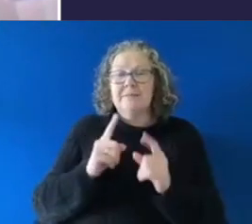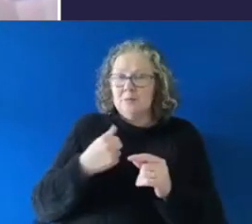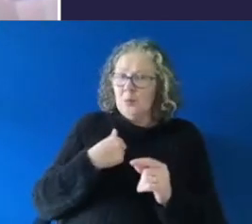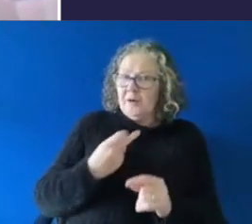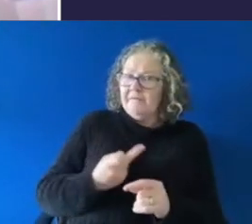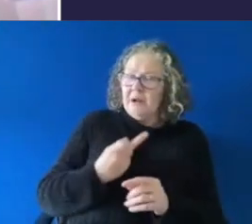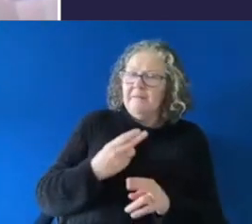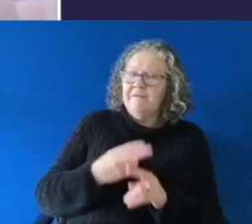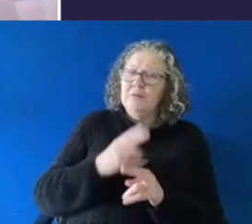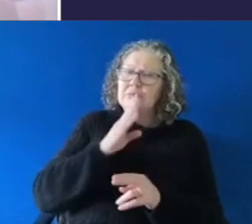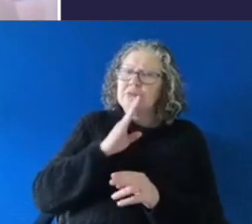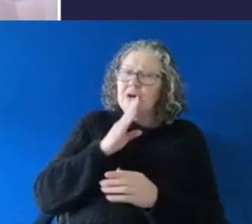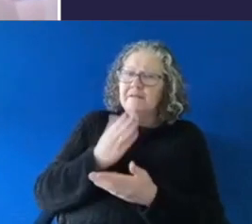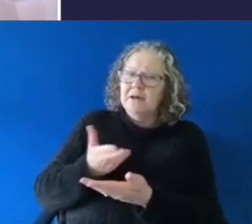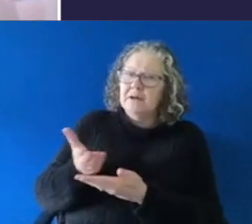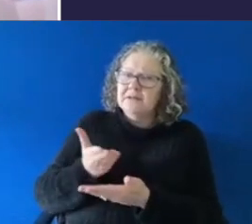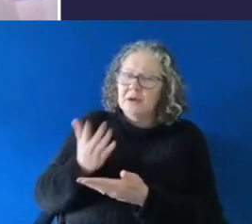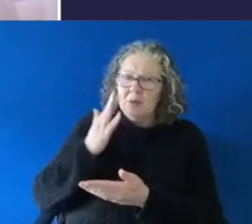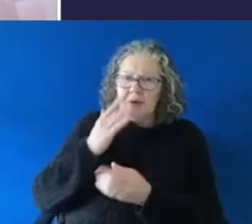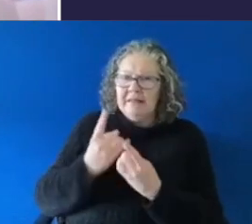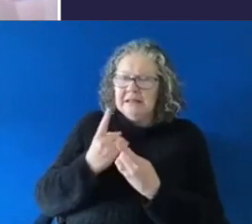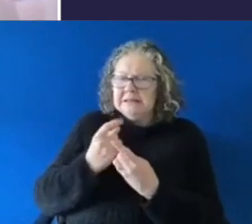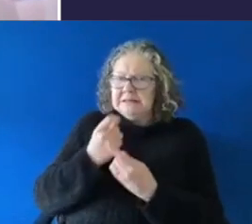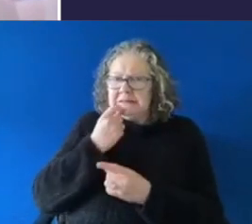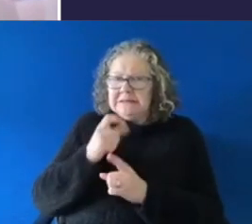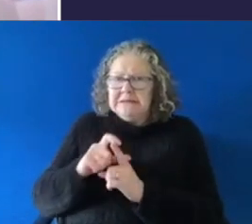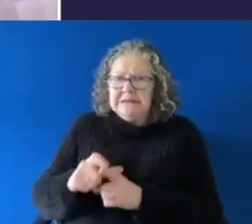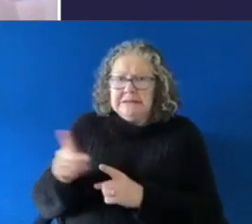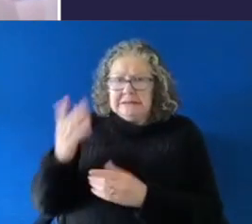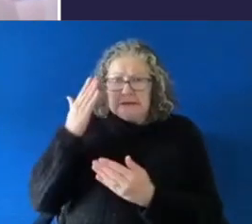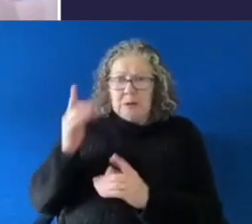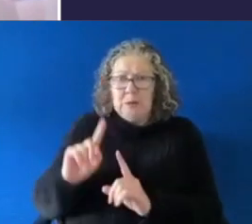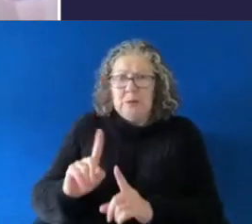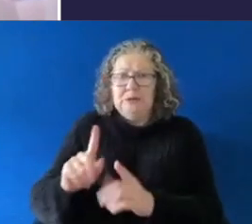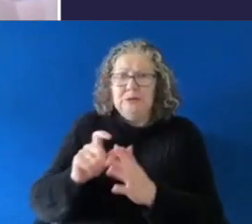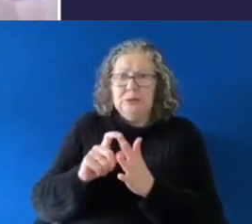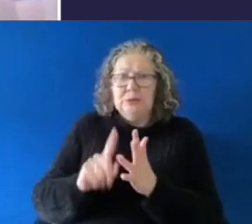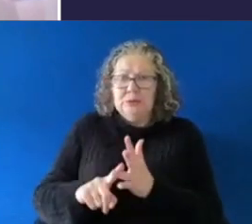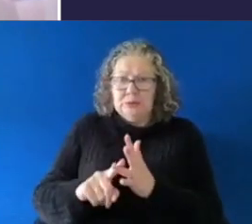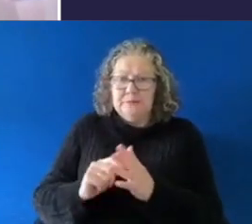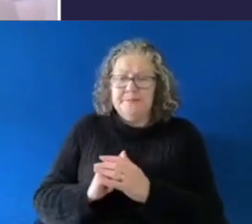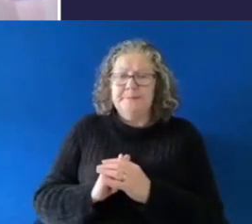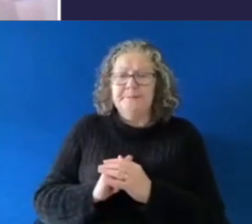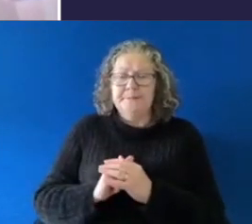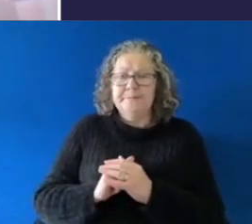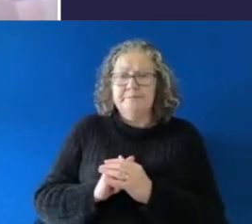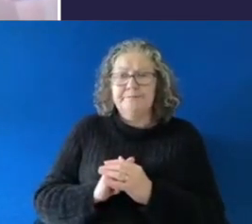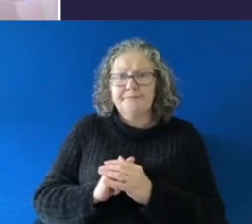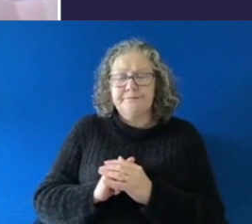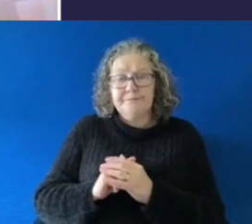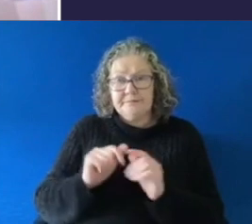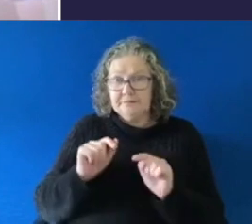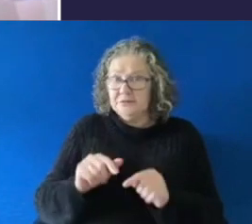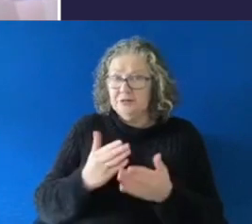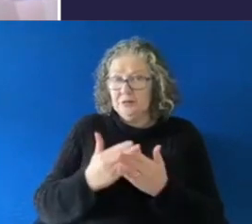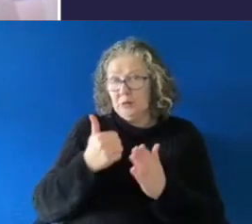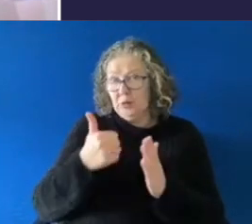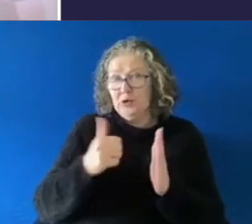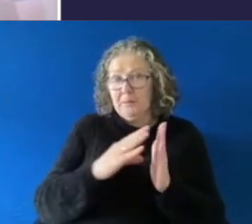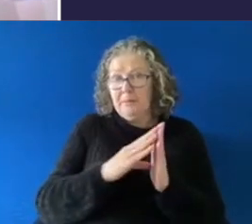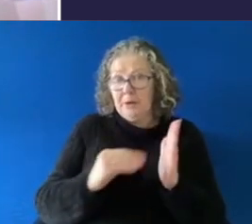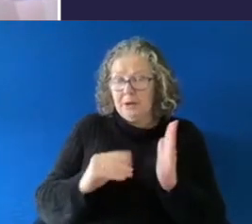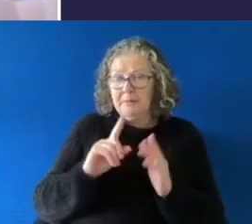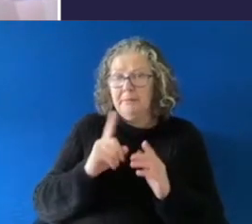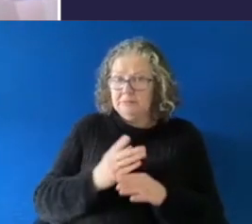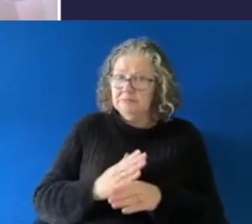private conversations when things are a bit tricky and they don't know what to do. So, this is a great model, but it takes a